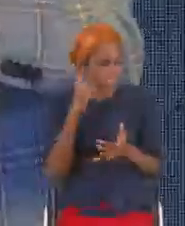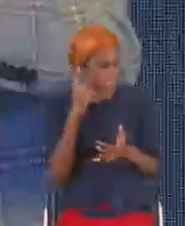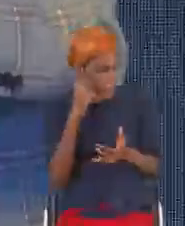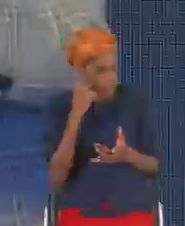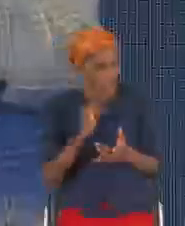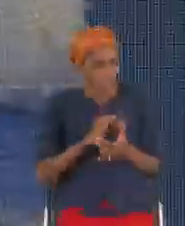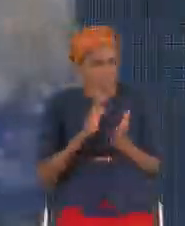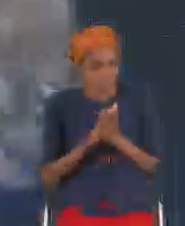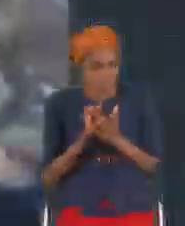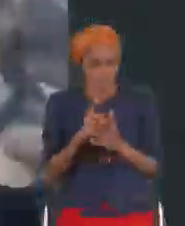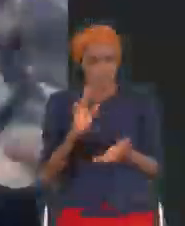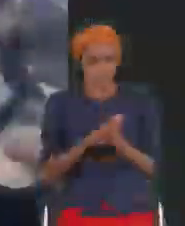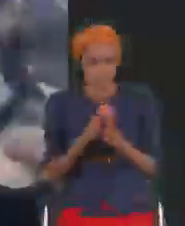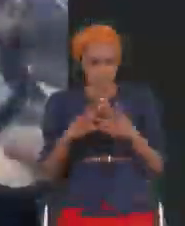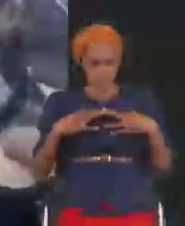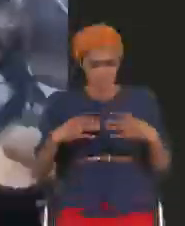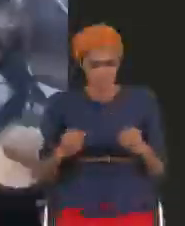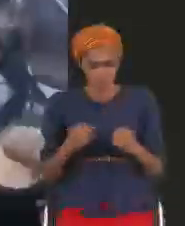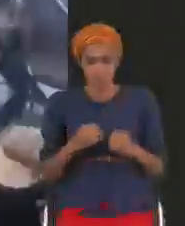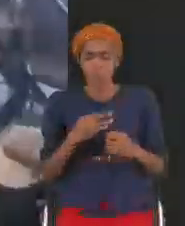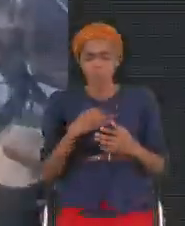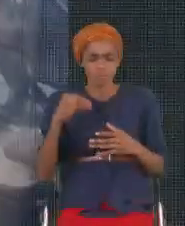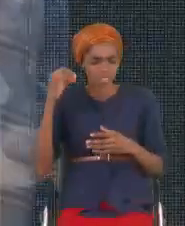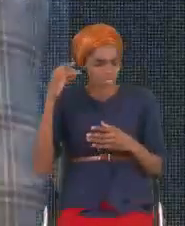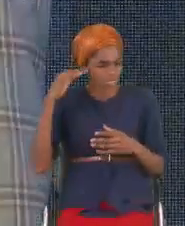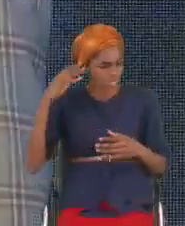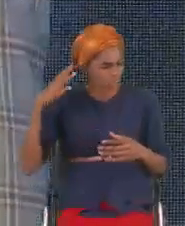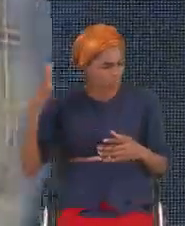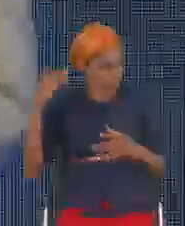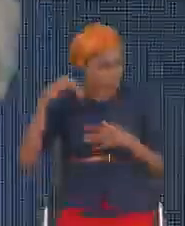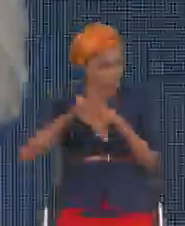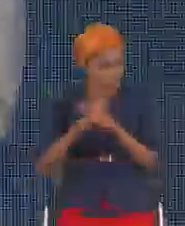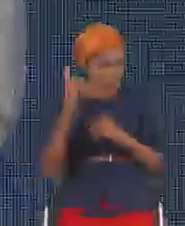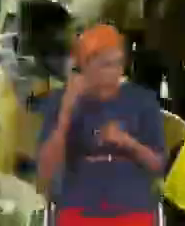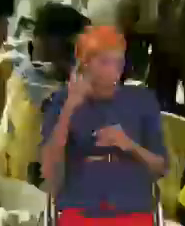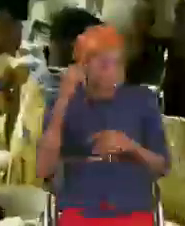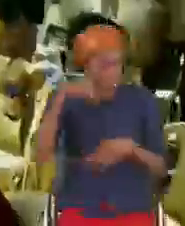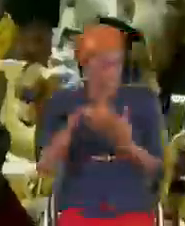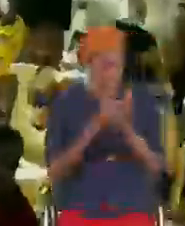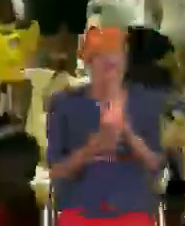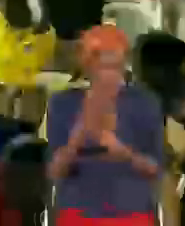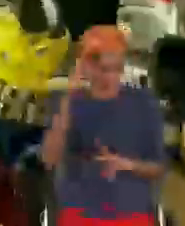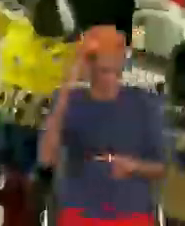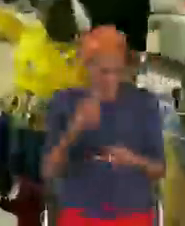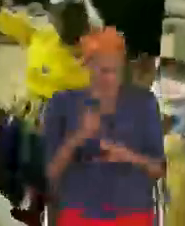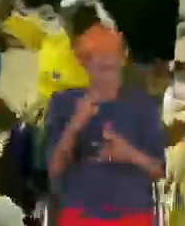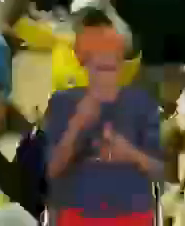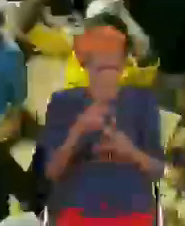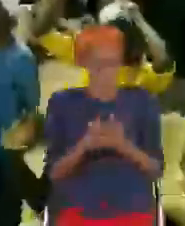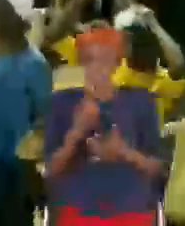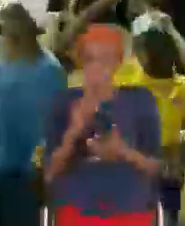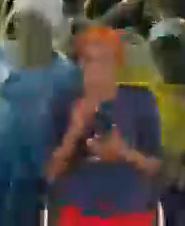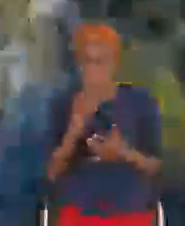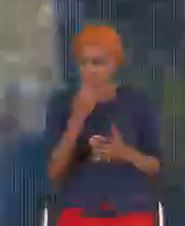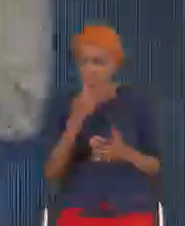that you get healed now and sound will enter into those ears in Jesus' name. Dumb